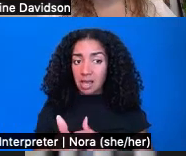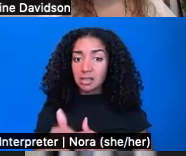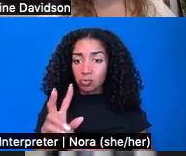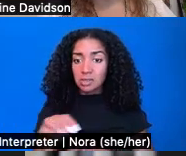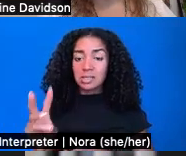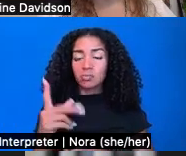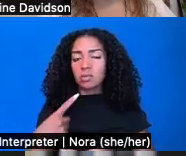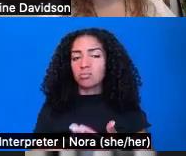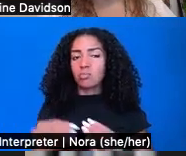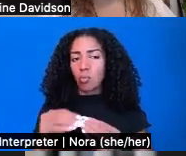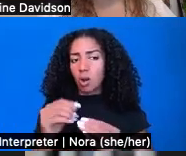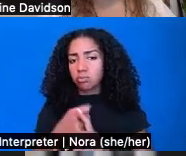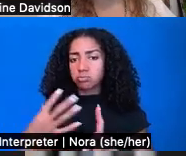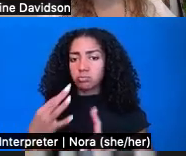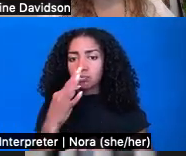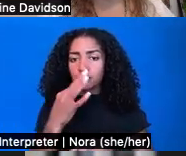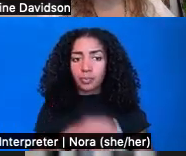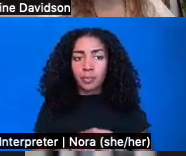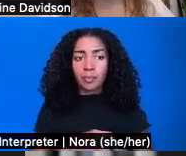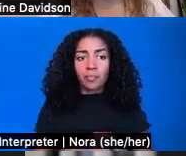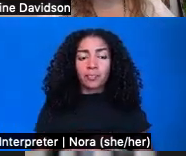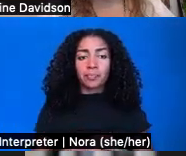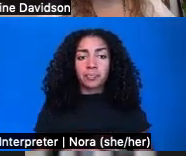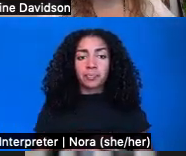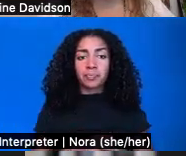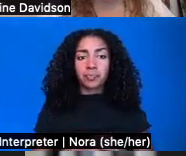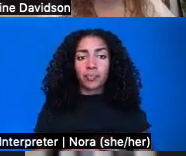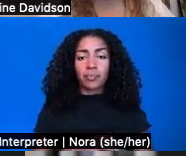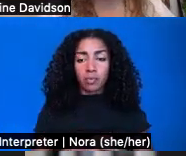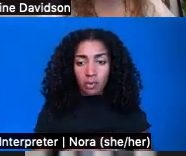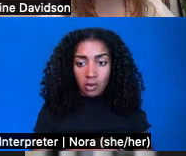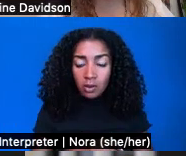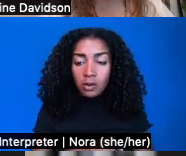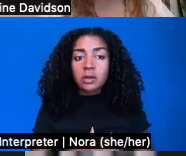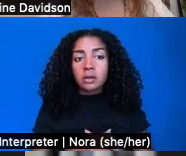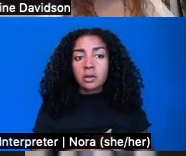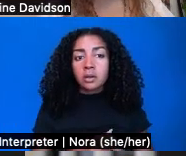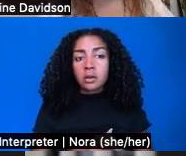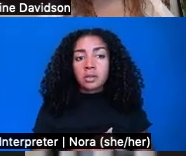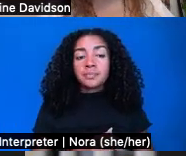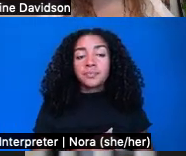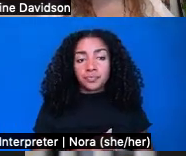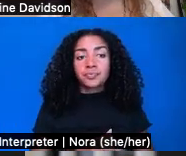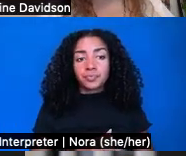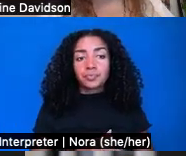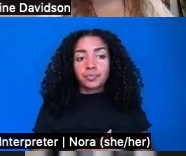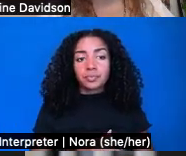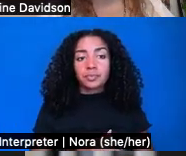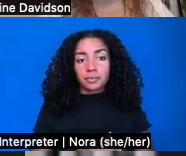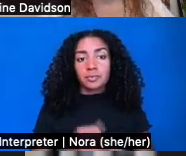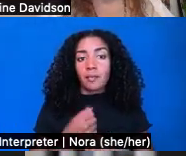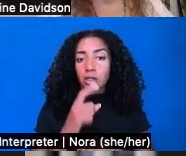You know, making sure that we're understanding that having our harm doers be responsible and not the